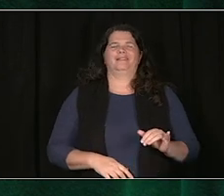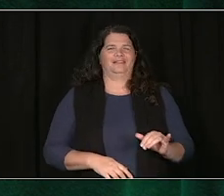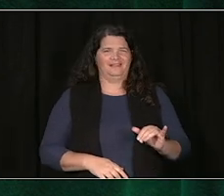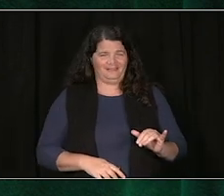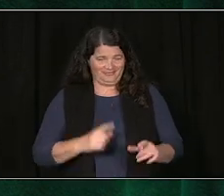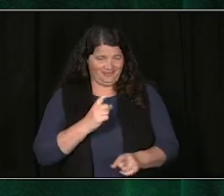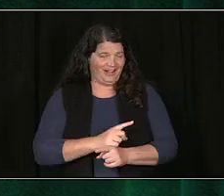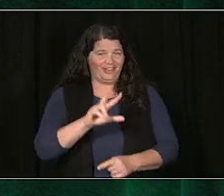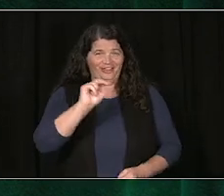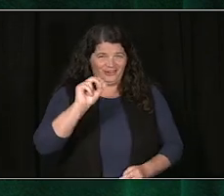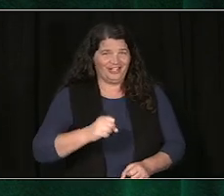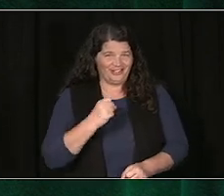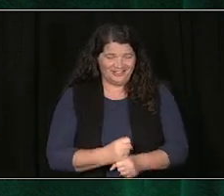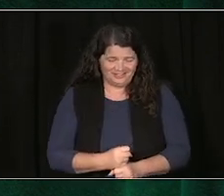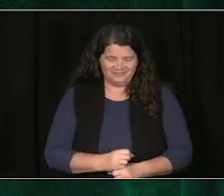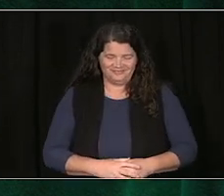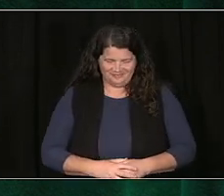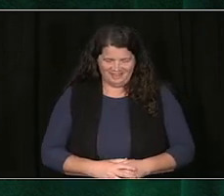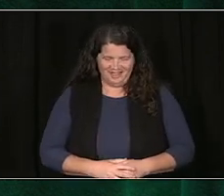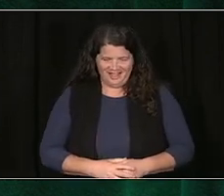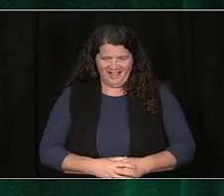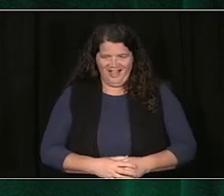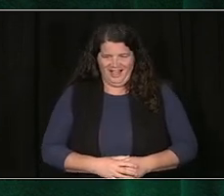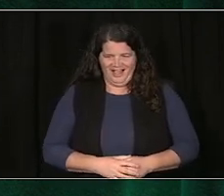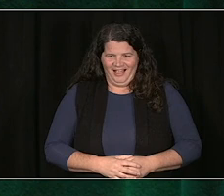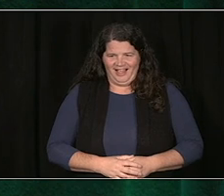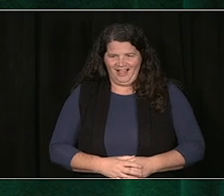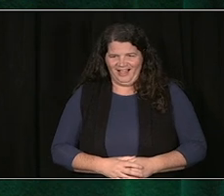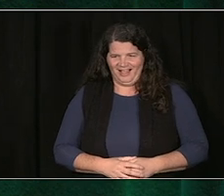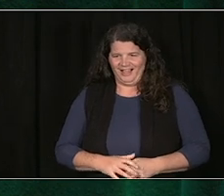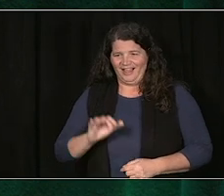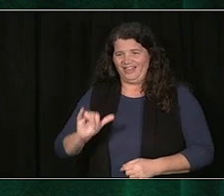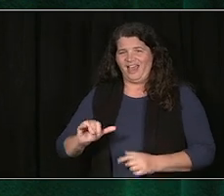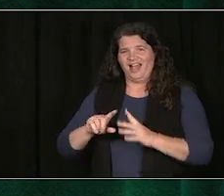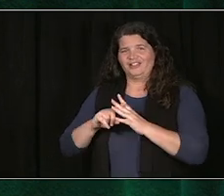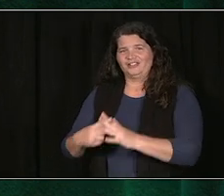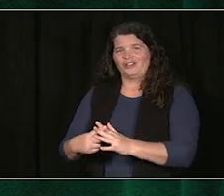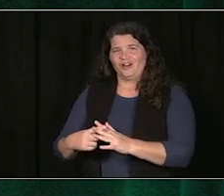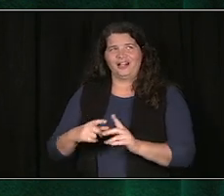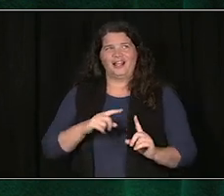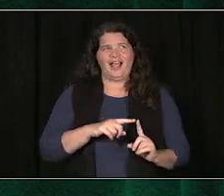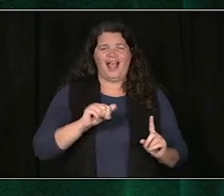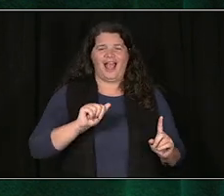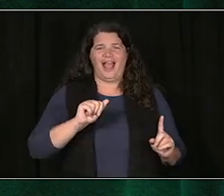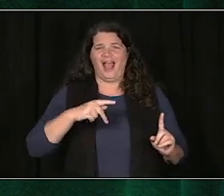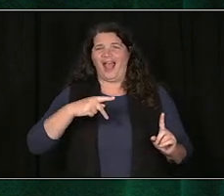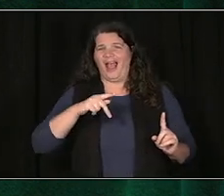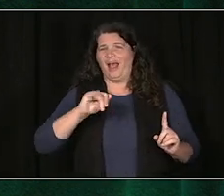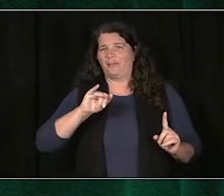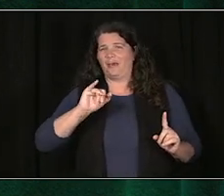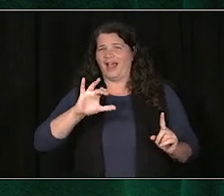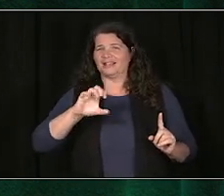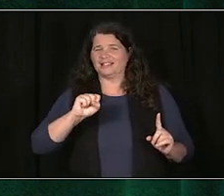when they came out, I think APAX was only not yet a year into its inception. And so